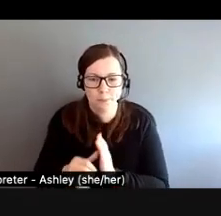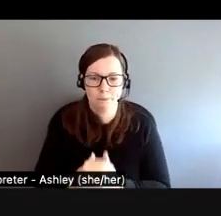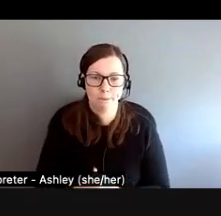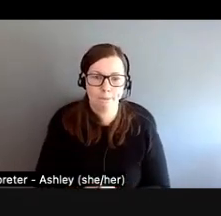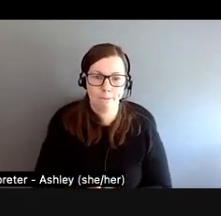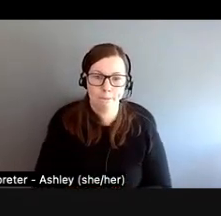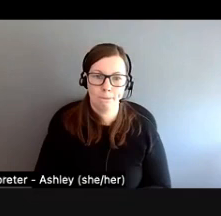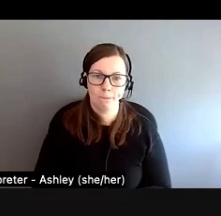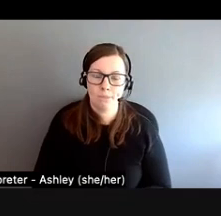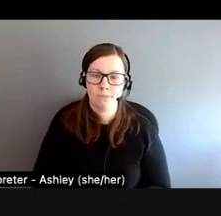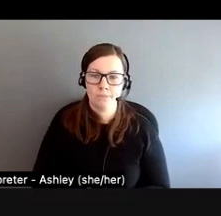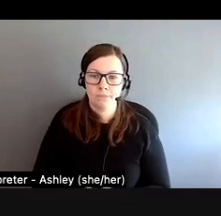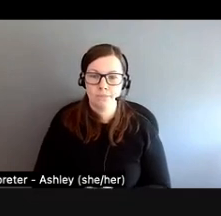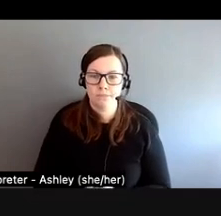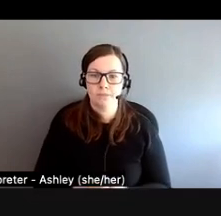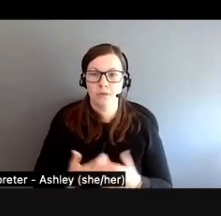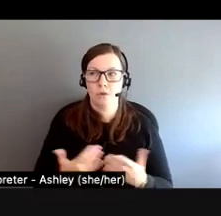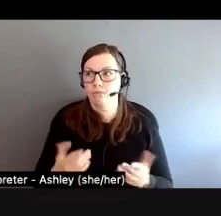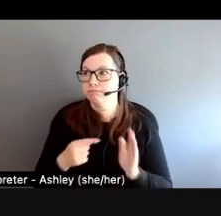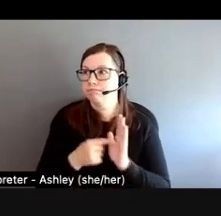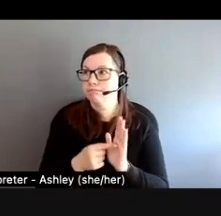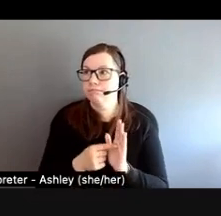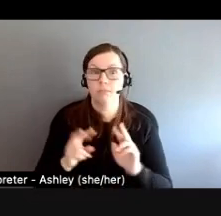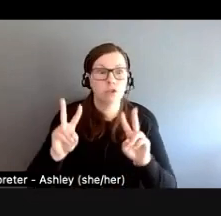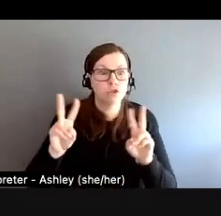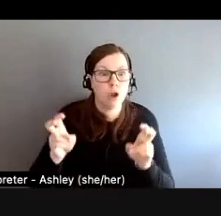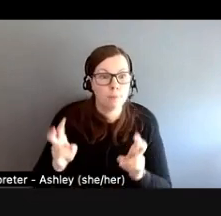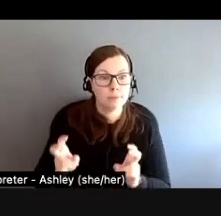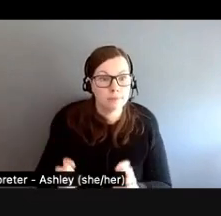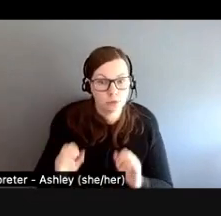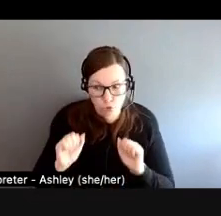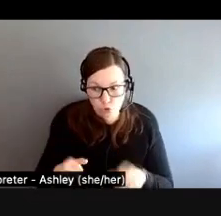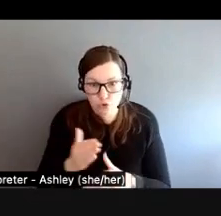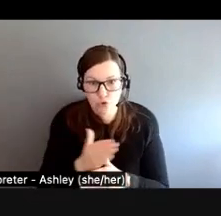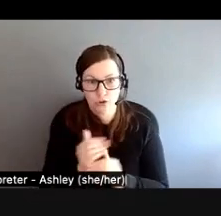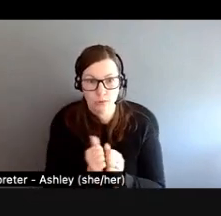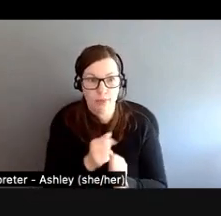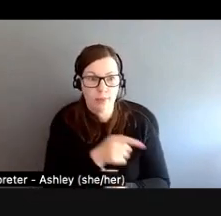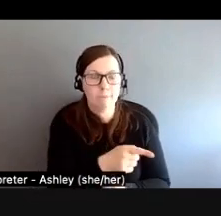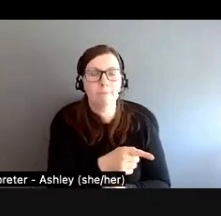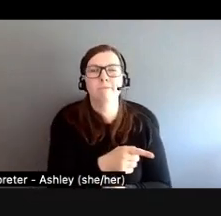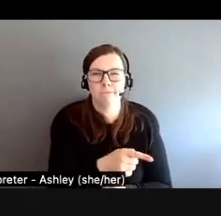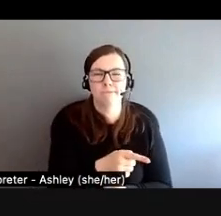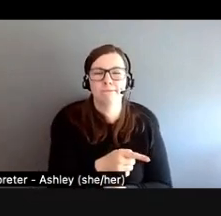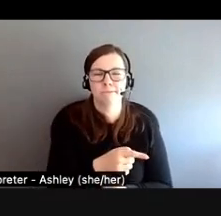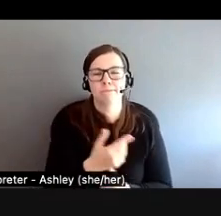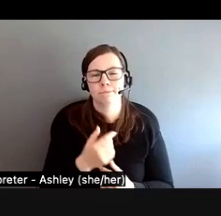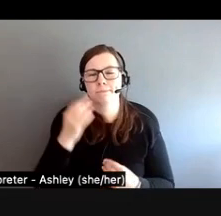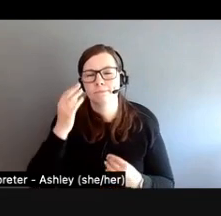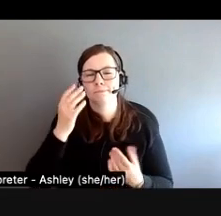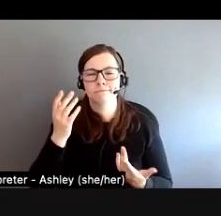assigning topics or sharing topics with our learners. Because of COVID,